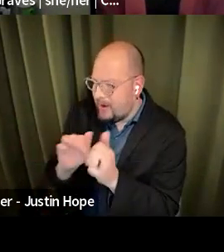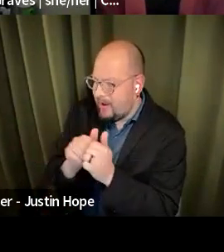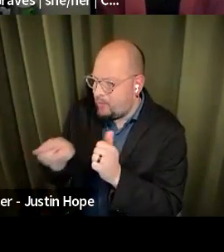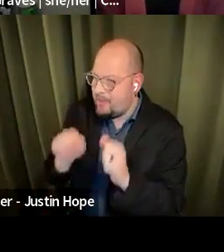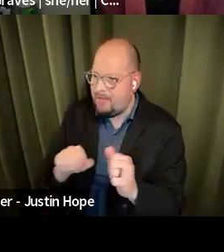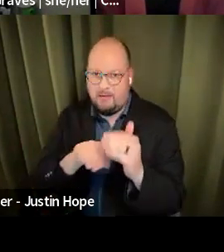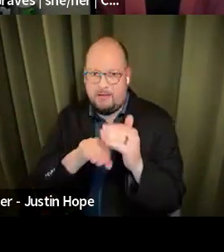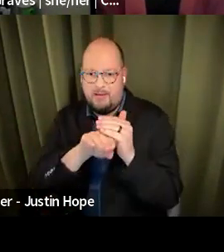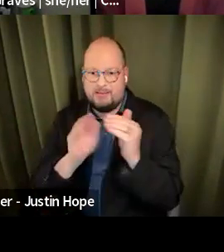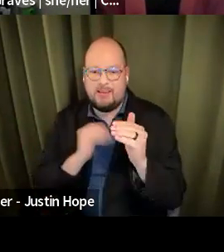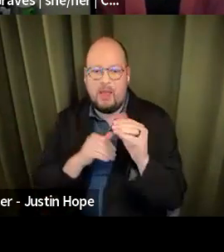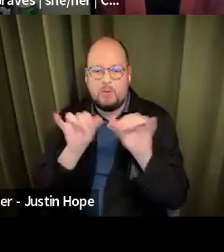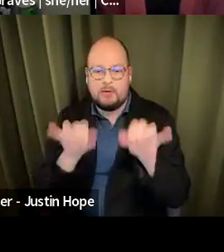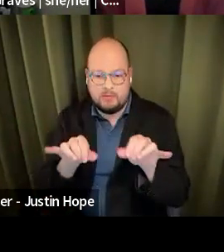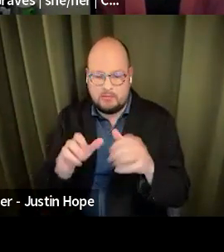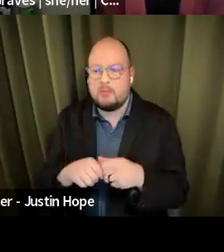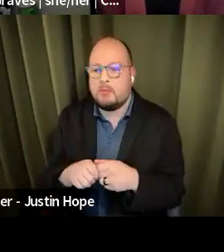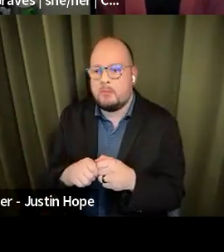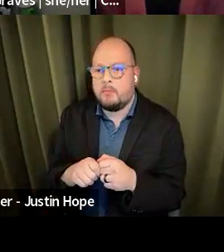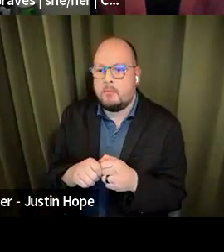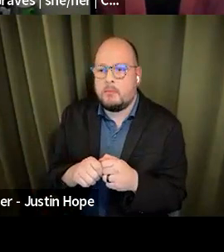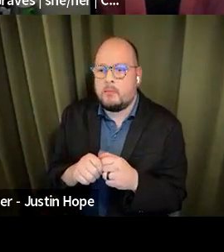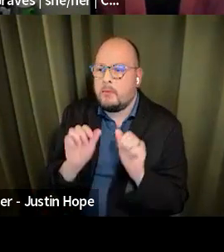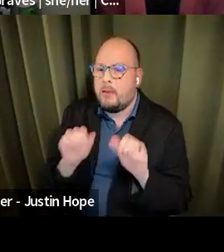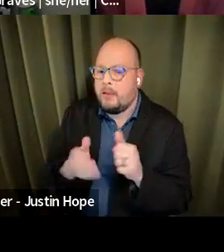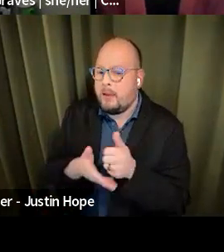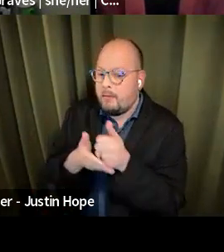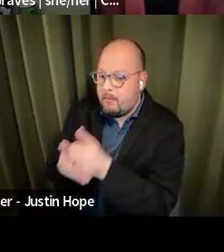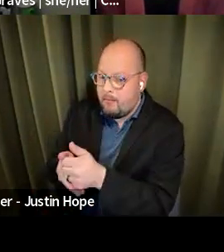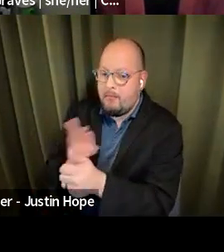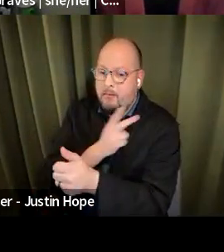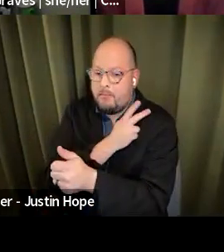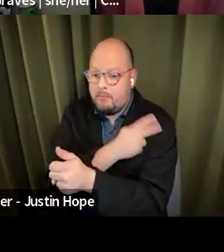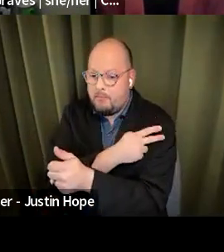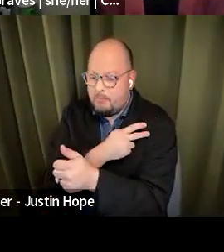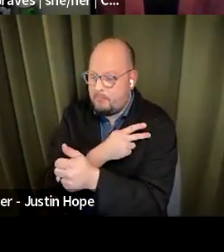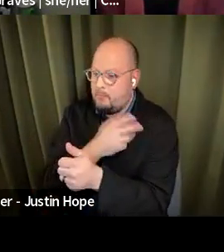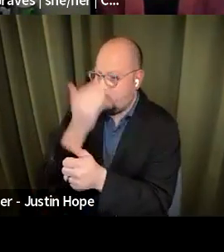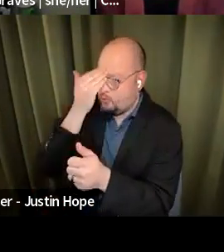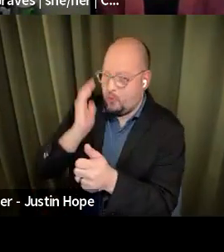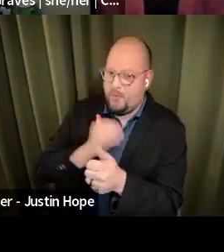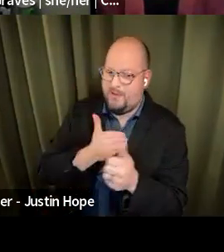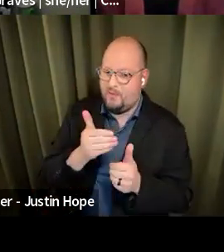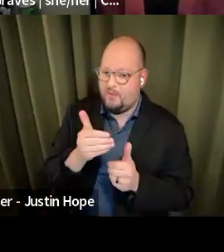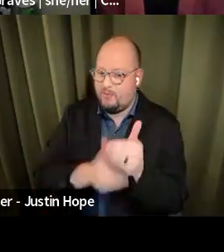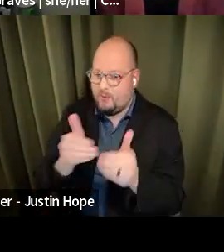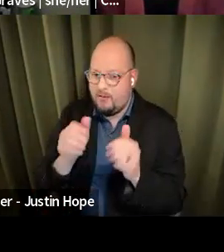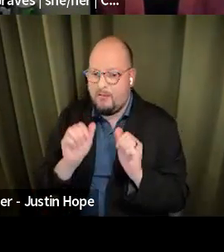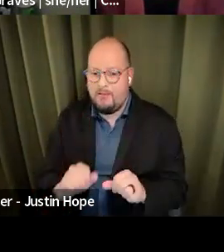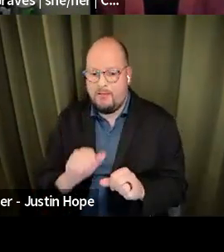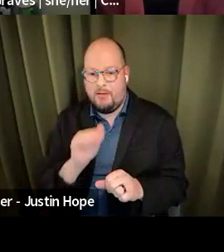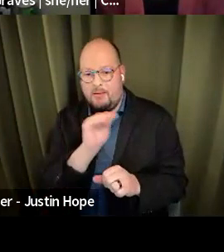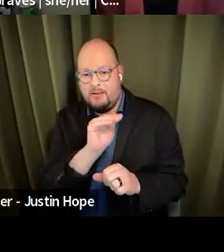system. Part of that is helping the patient understand the process to access